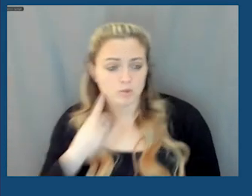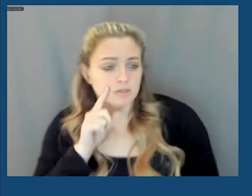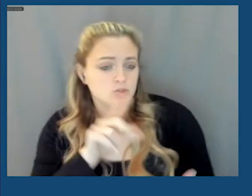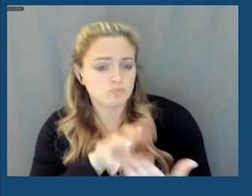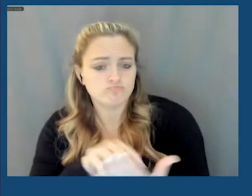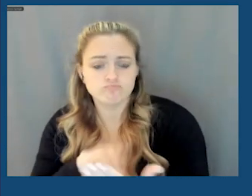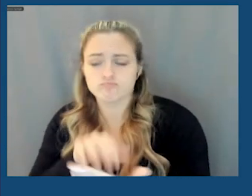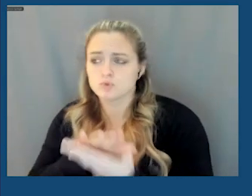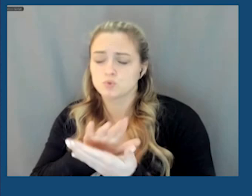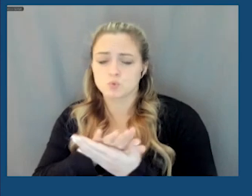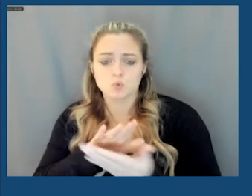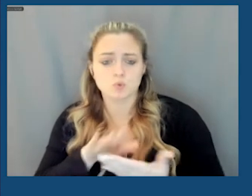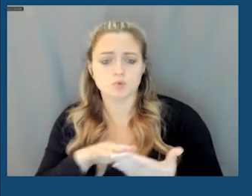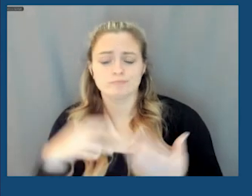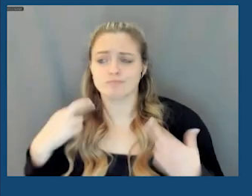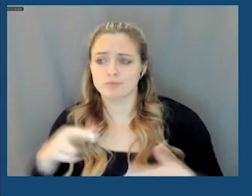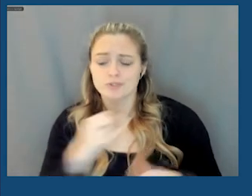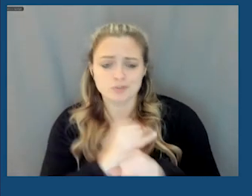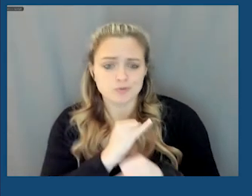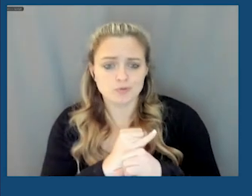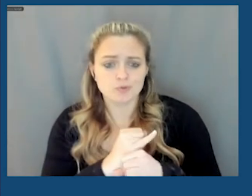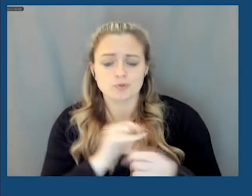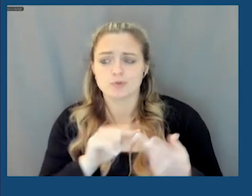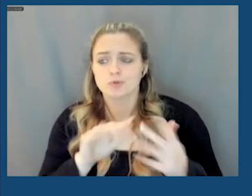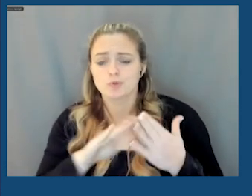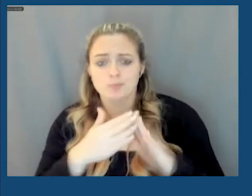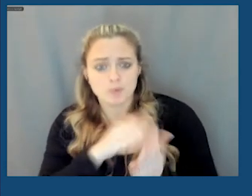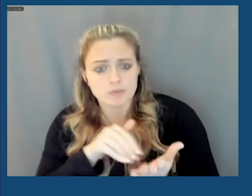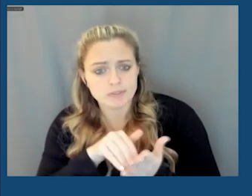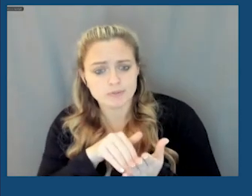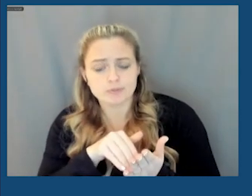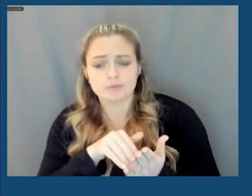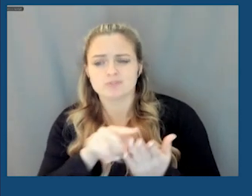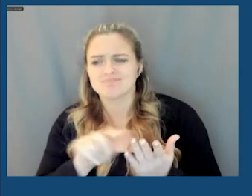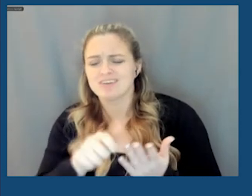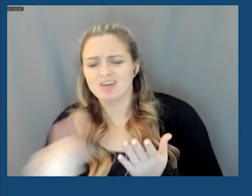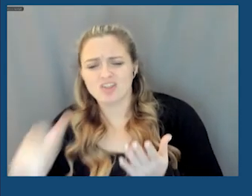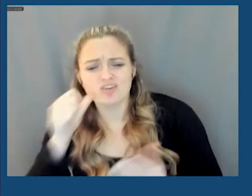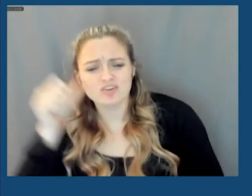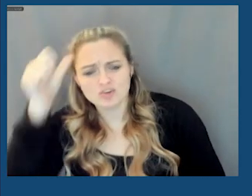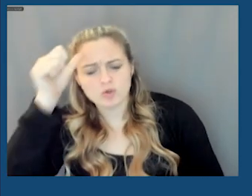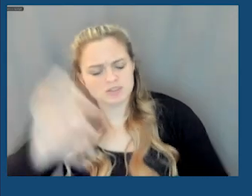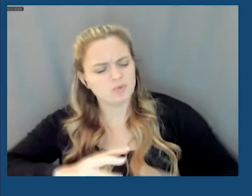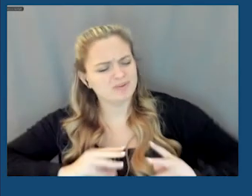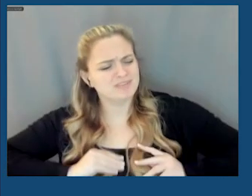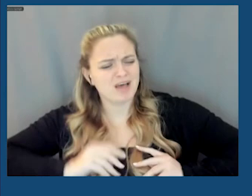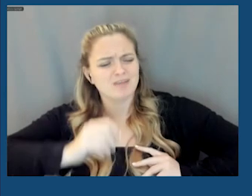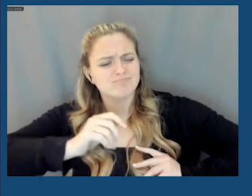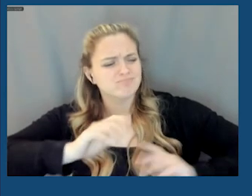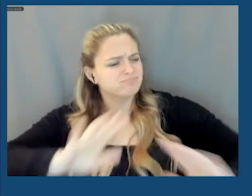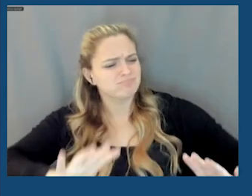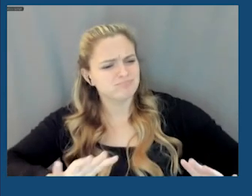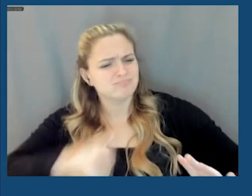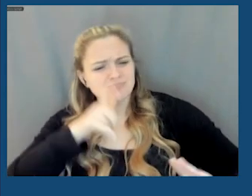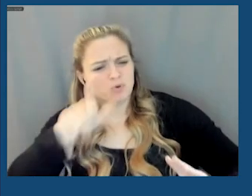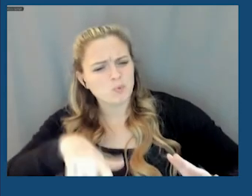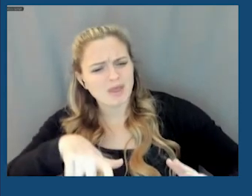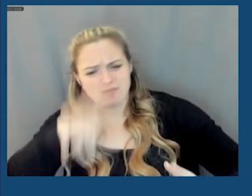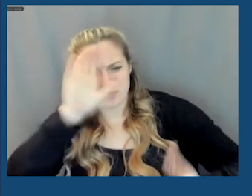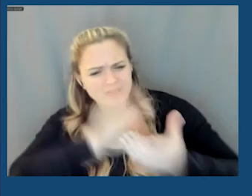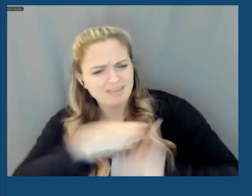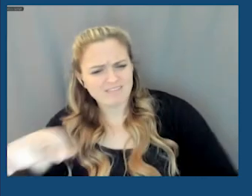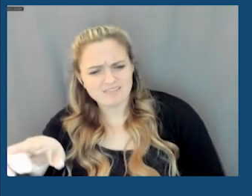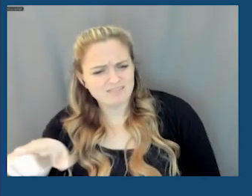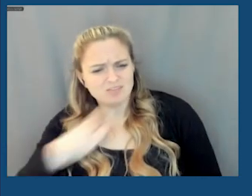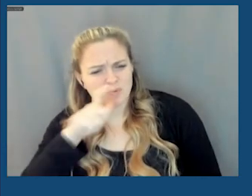our religious institutions, in our community centers, and other adults who embrace them and say, no, no, no, you don't have to believe that. You don't have to be